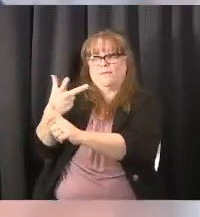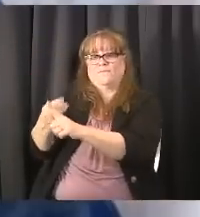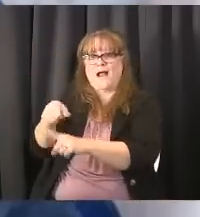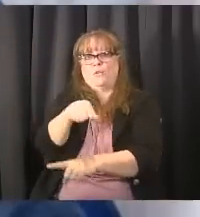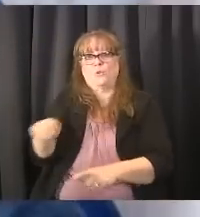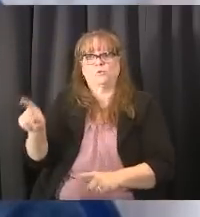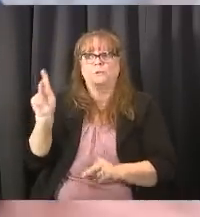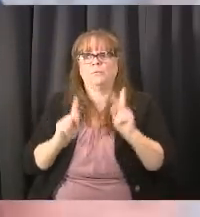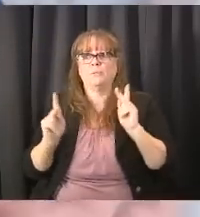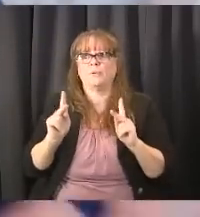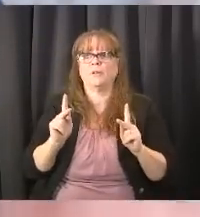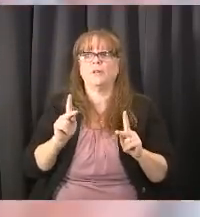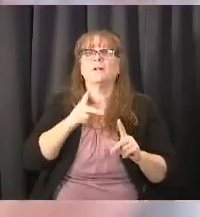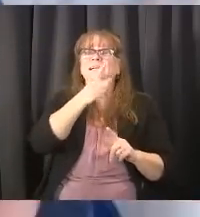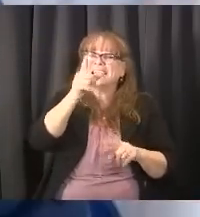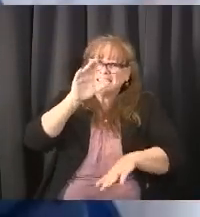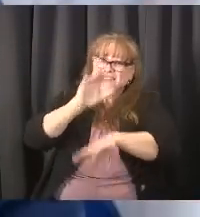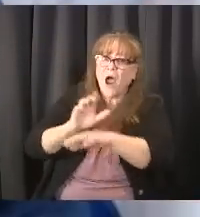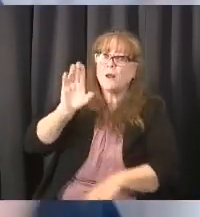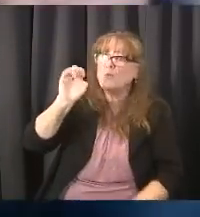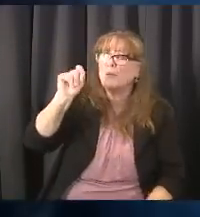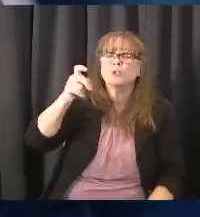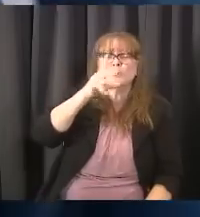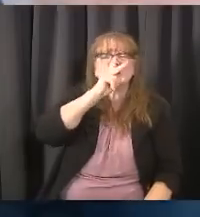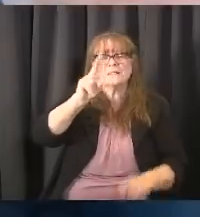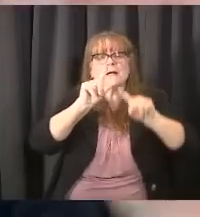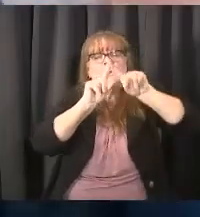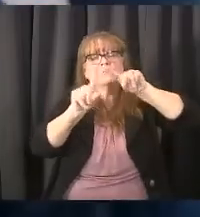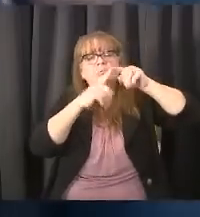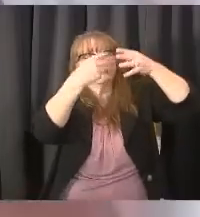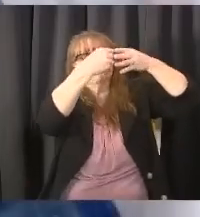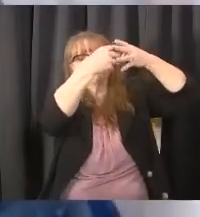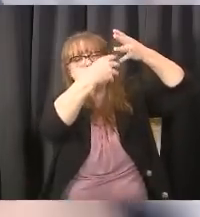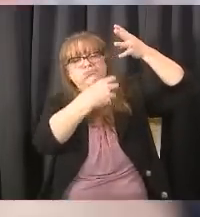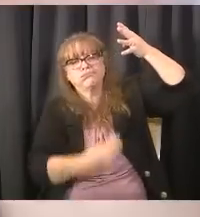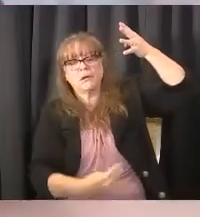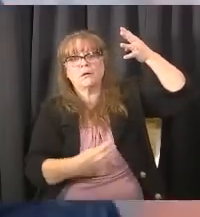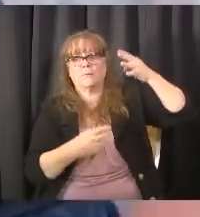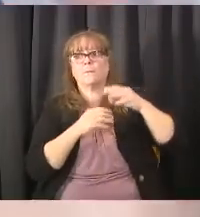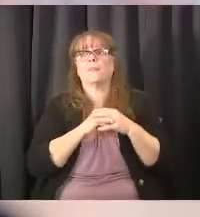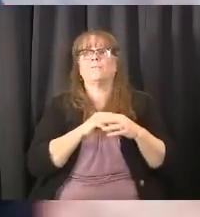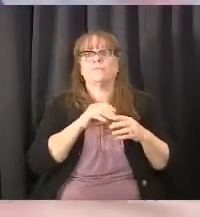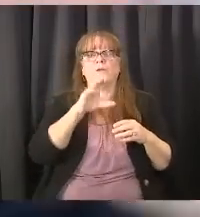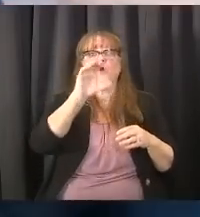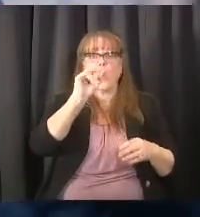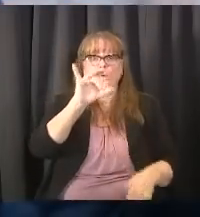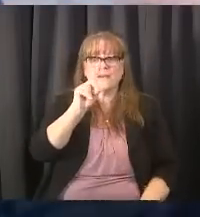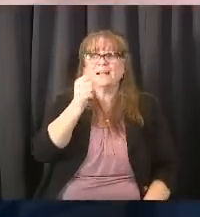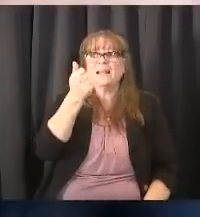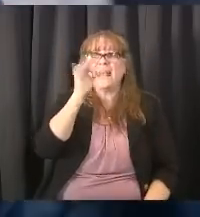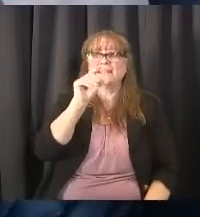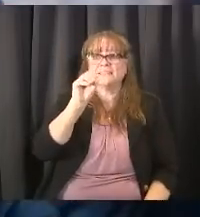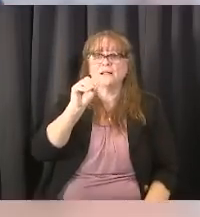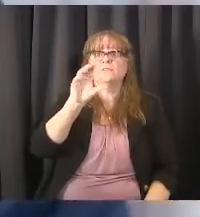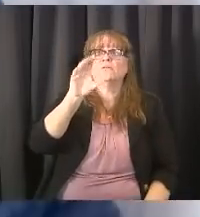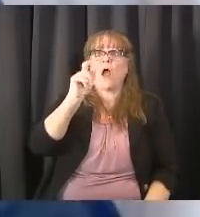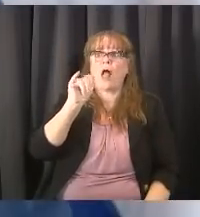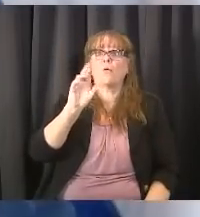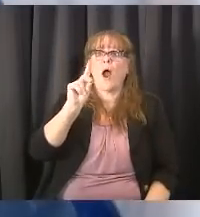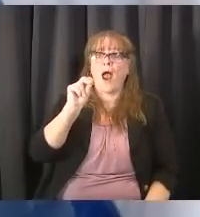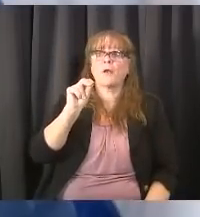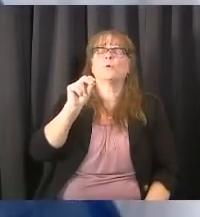and sign up for it. So that's covid19.colorado.gov. Click on vaccine. There's a list not just of the folks on the call today and the folks I mentioned. There are